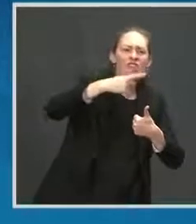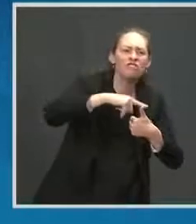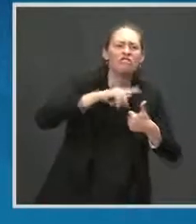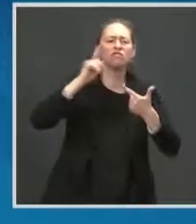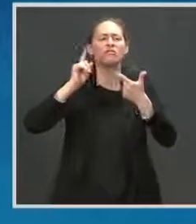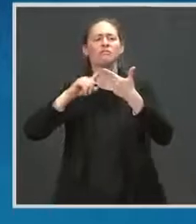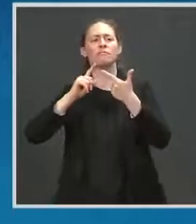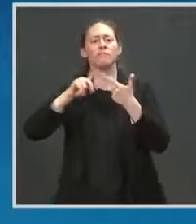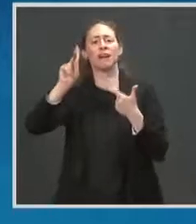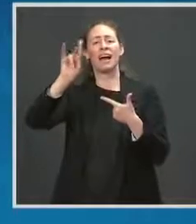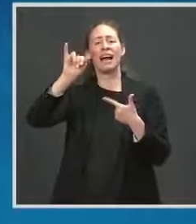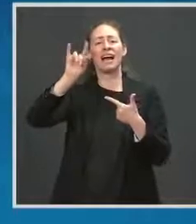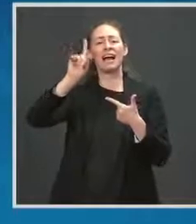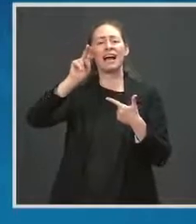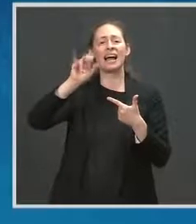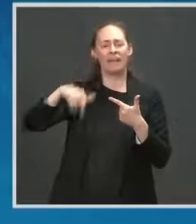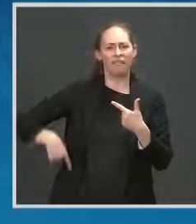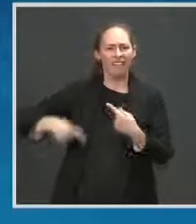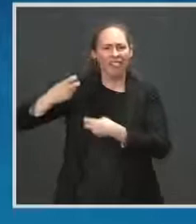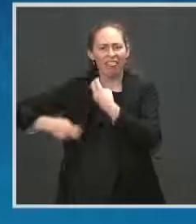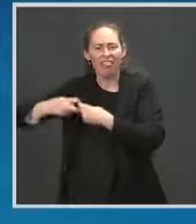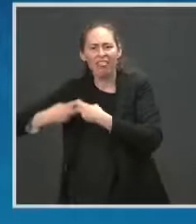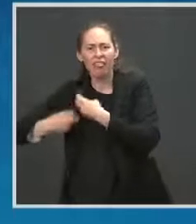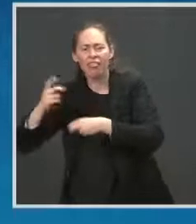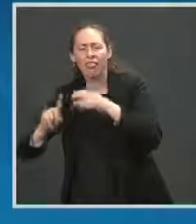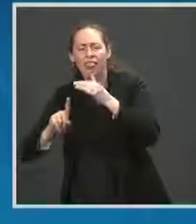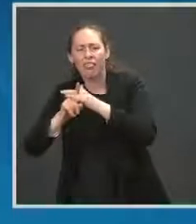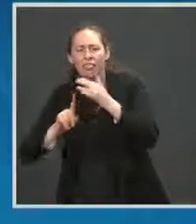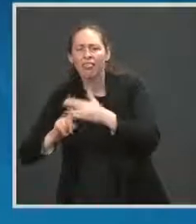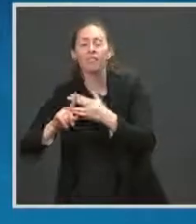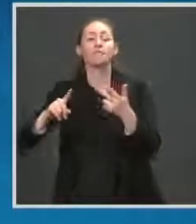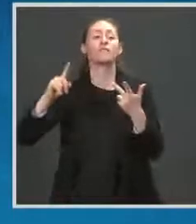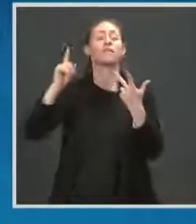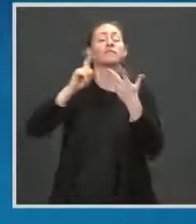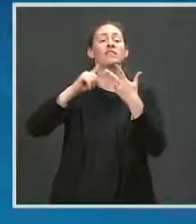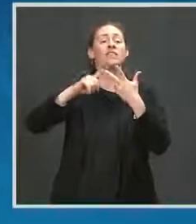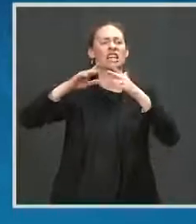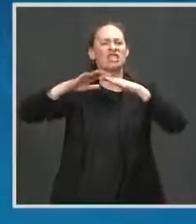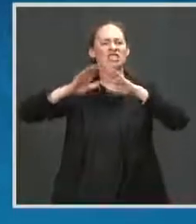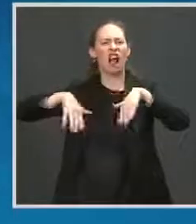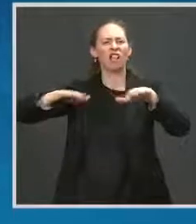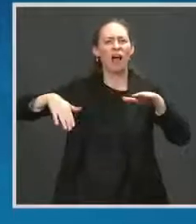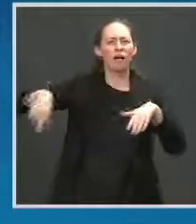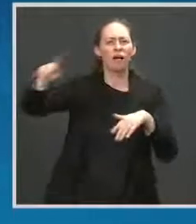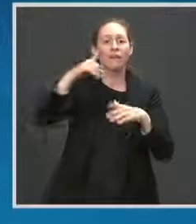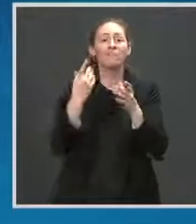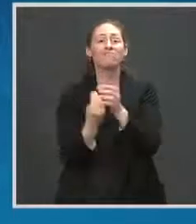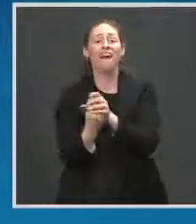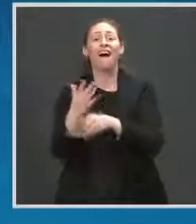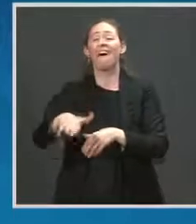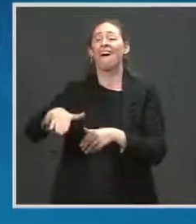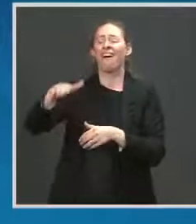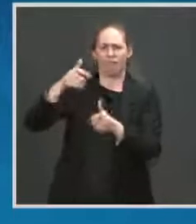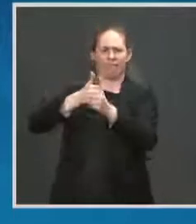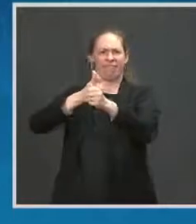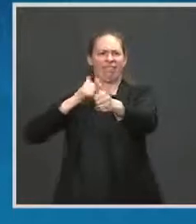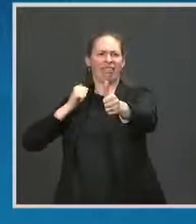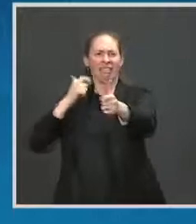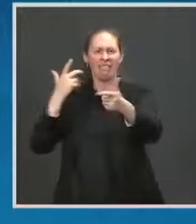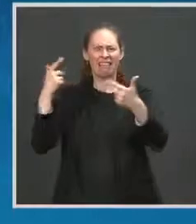function. For children, it stunts growth and can cause damage to the